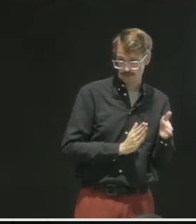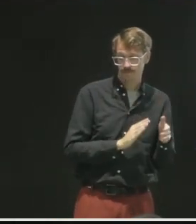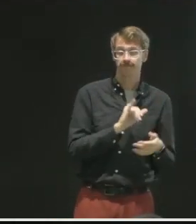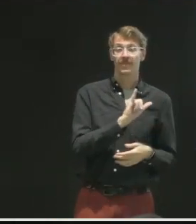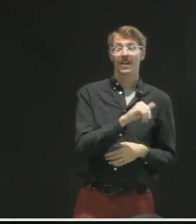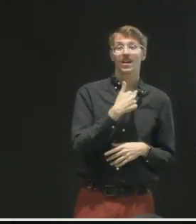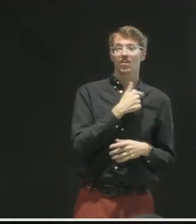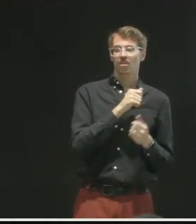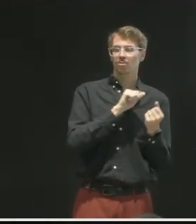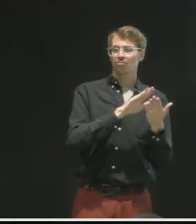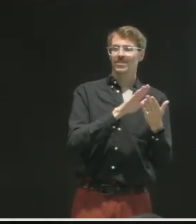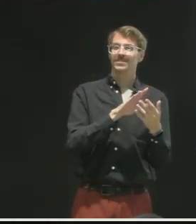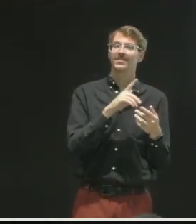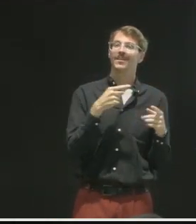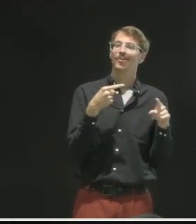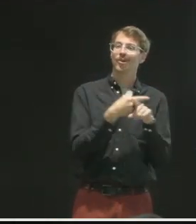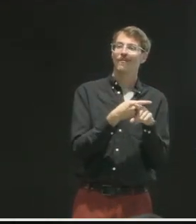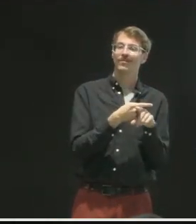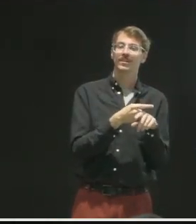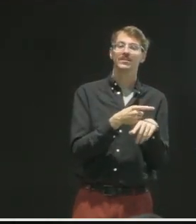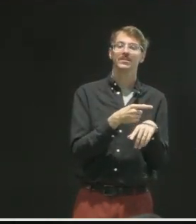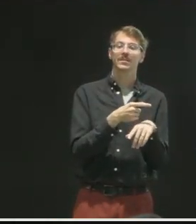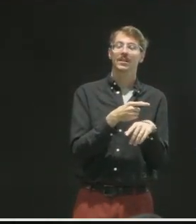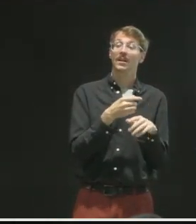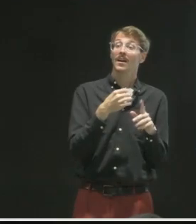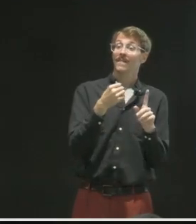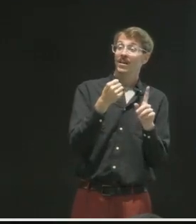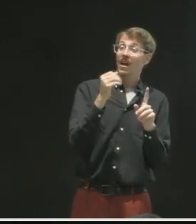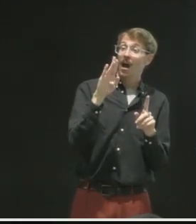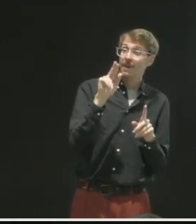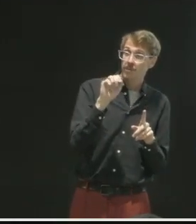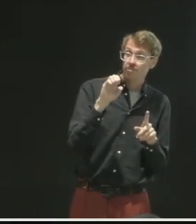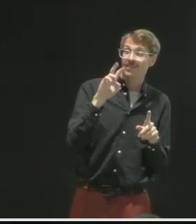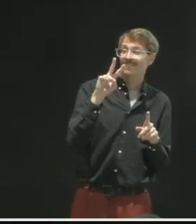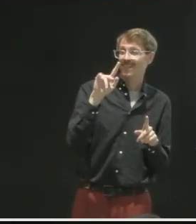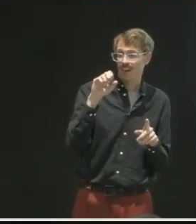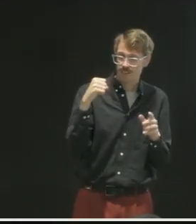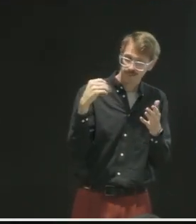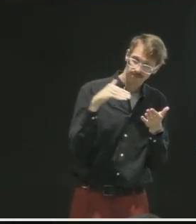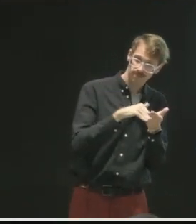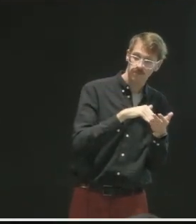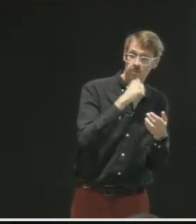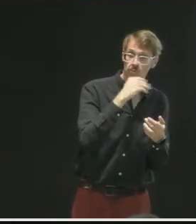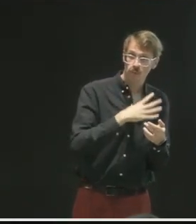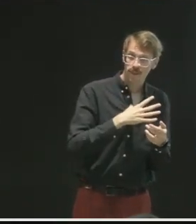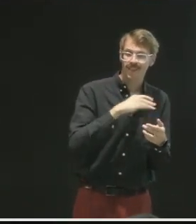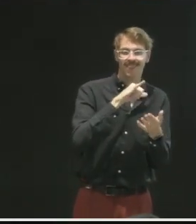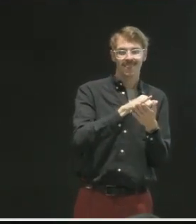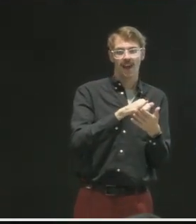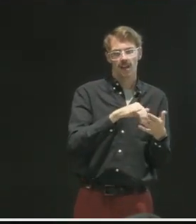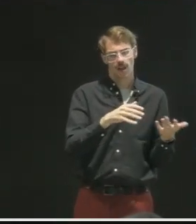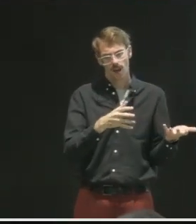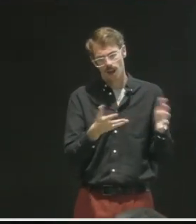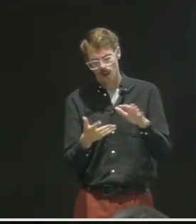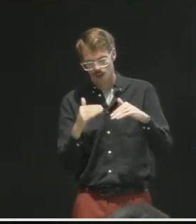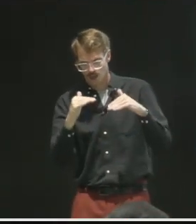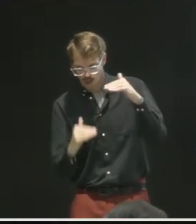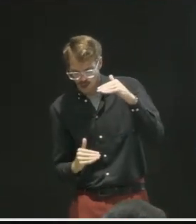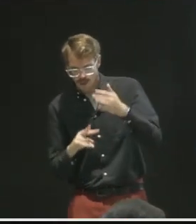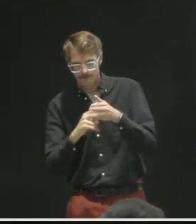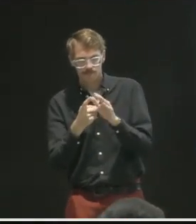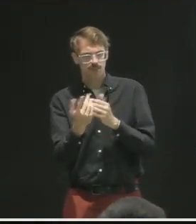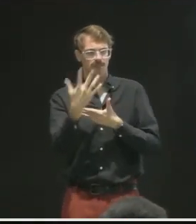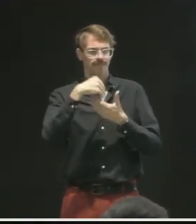of conflict on women and the importance of women's full and equal participation in conflict resolution, peace